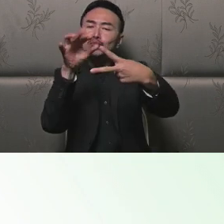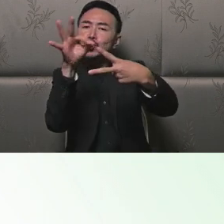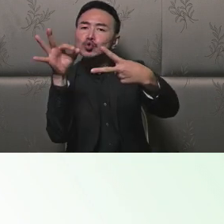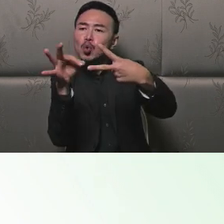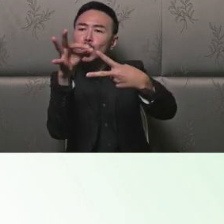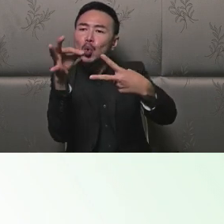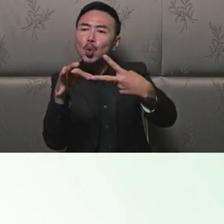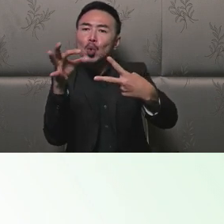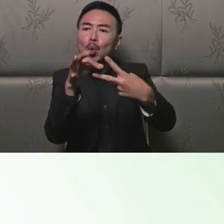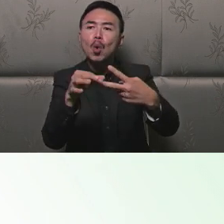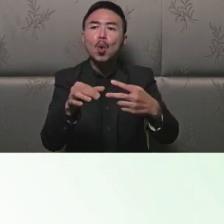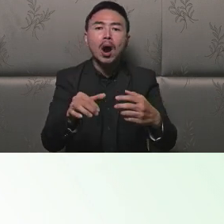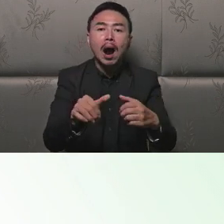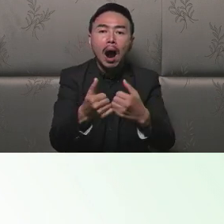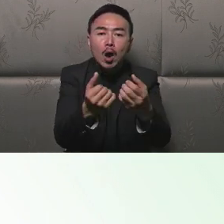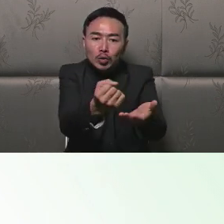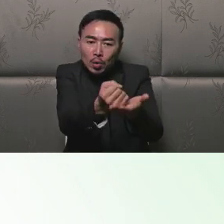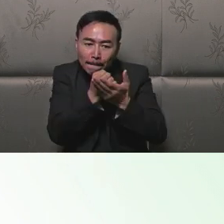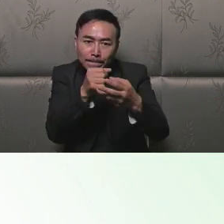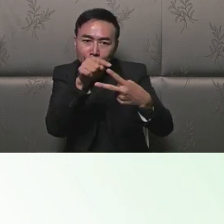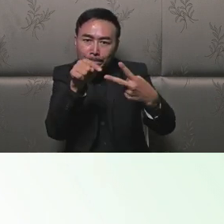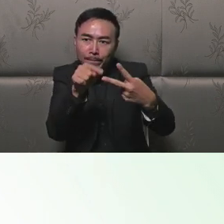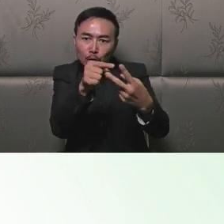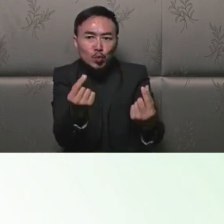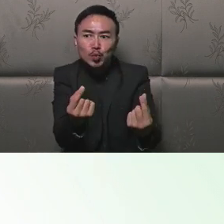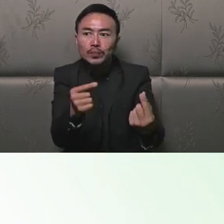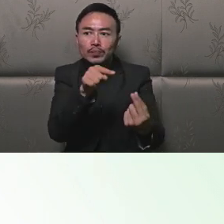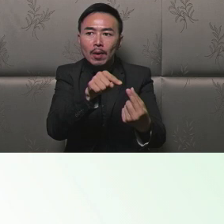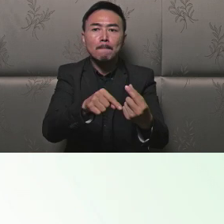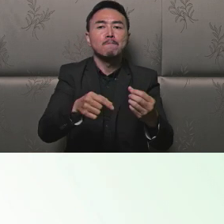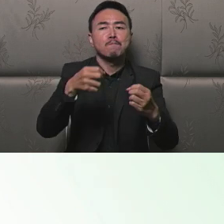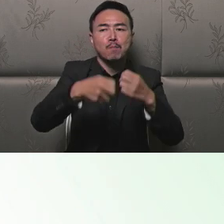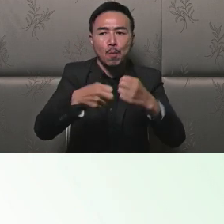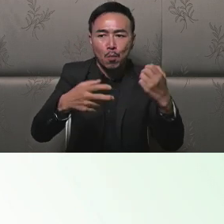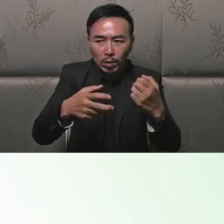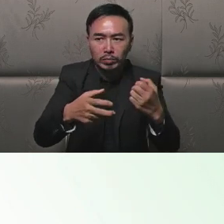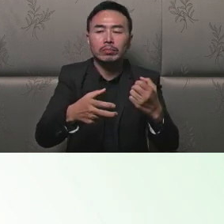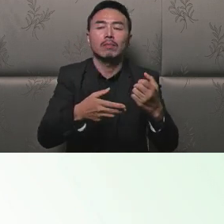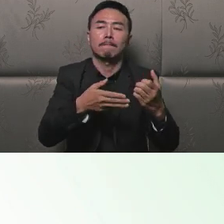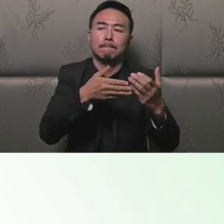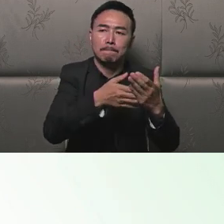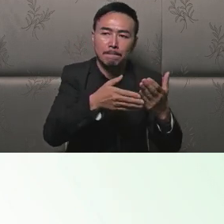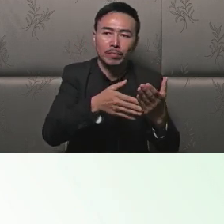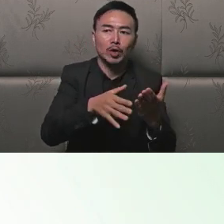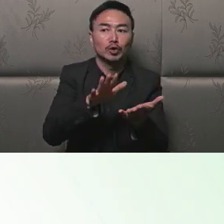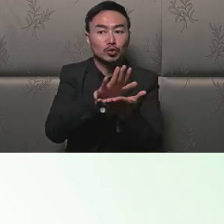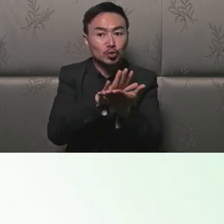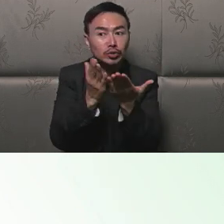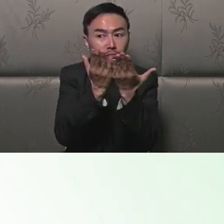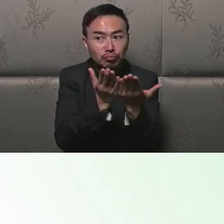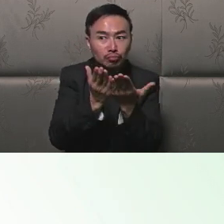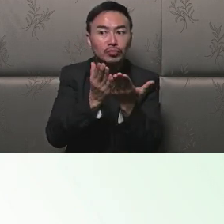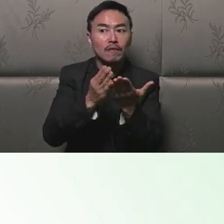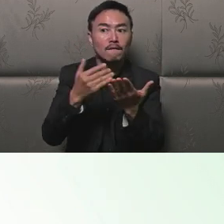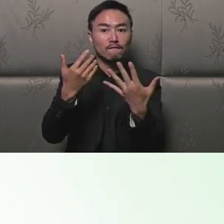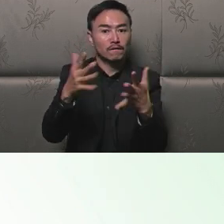learners who face barriers in their early life for the traditional education, whether it was the money or the time